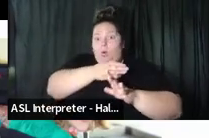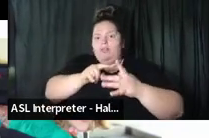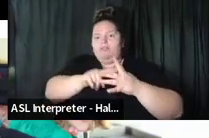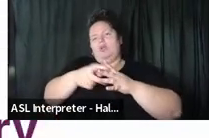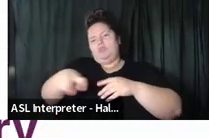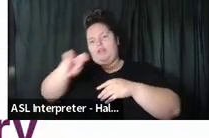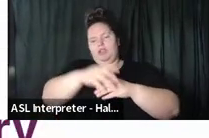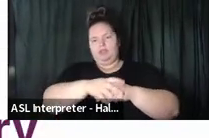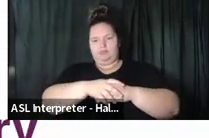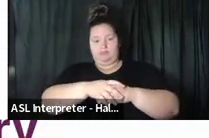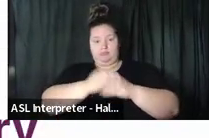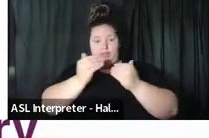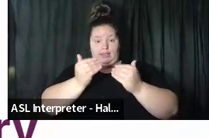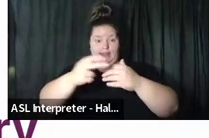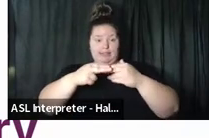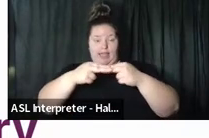Can we go to the next slide?